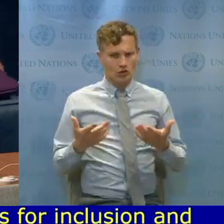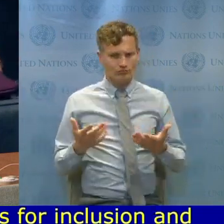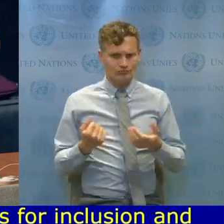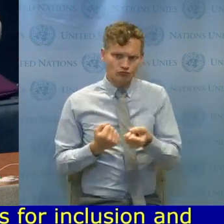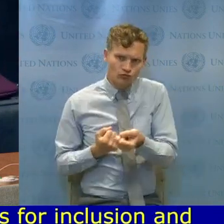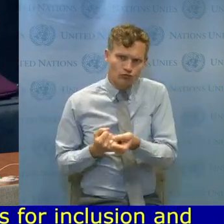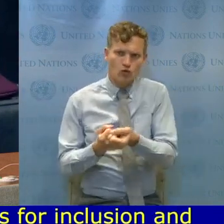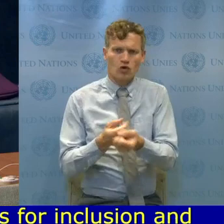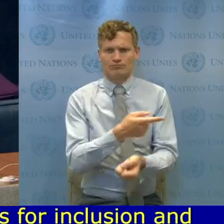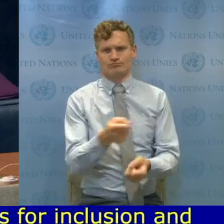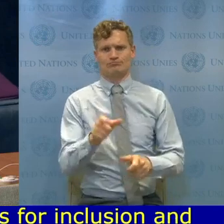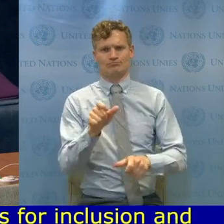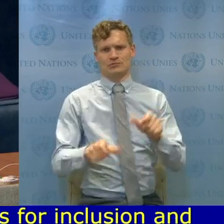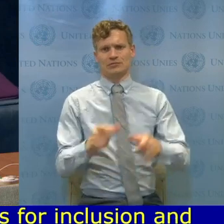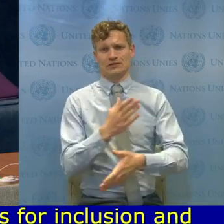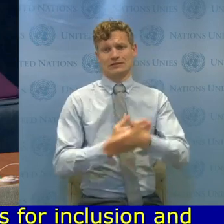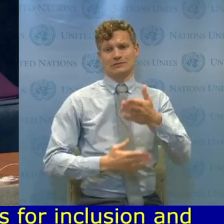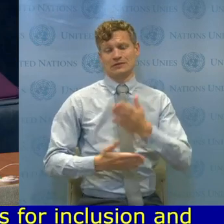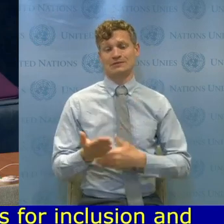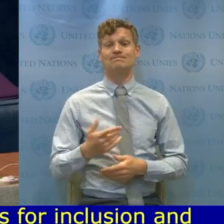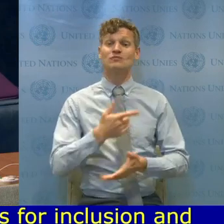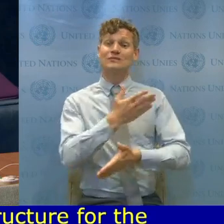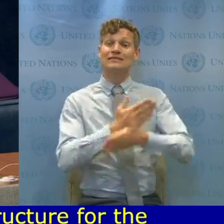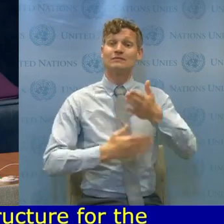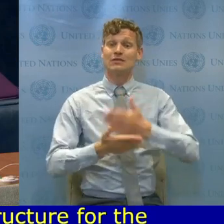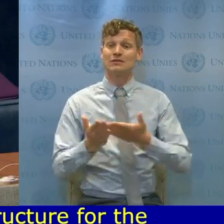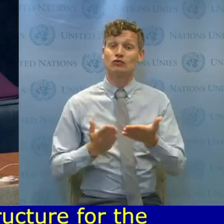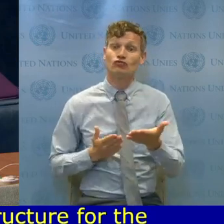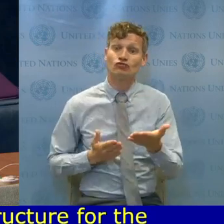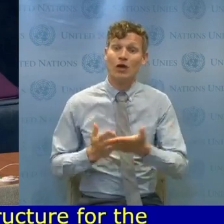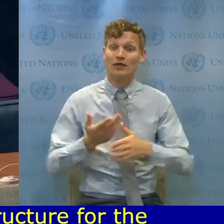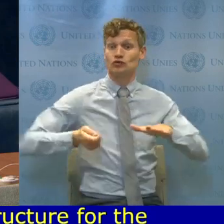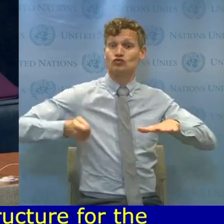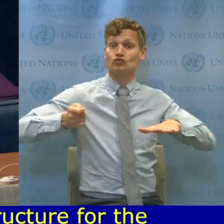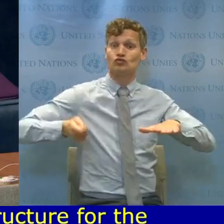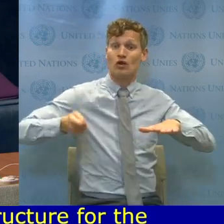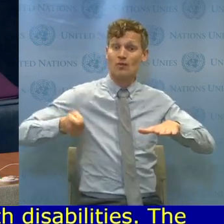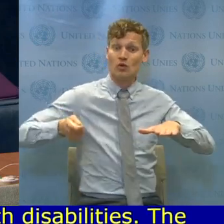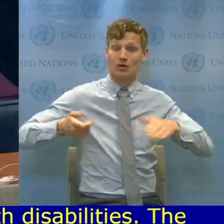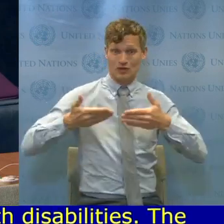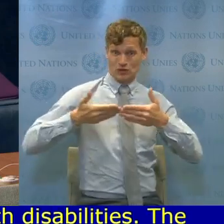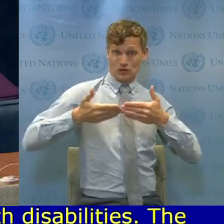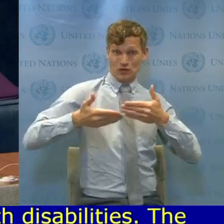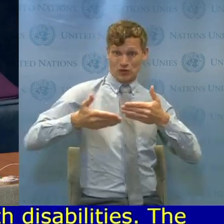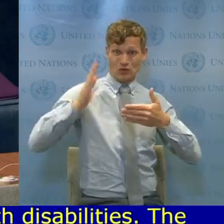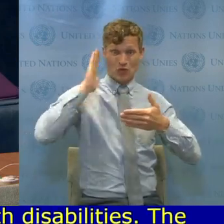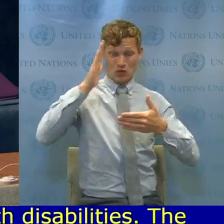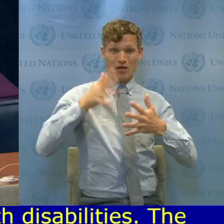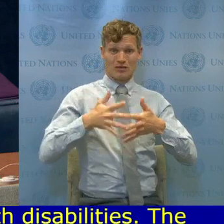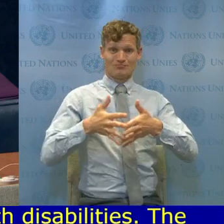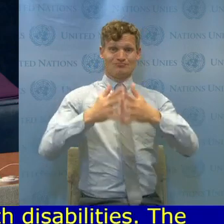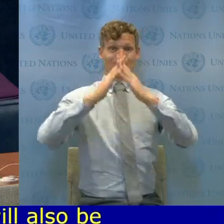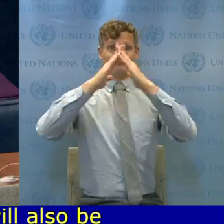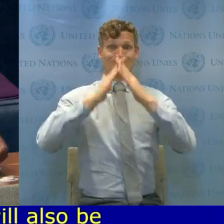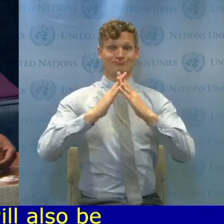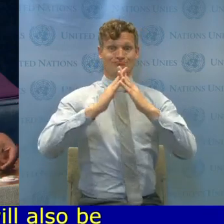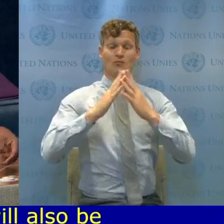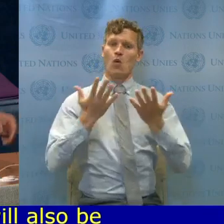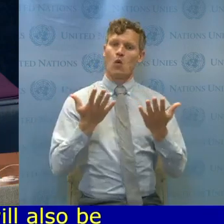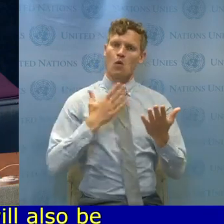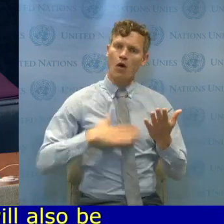also be established in the near future to hear cases of discrimination against persons with disabilities and to adjudicate